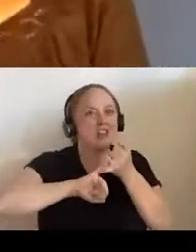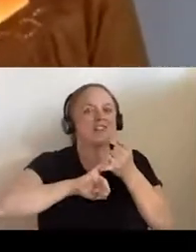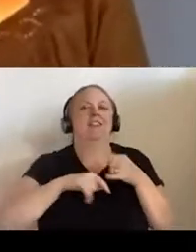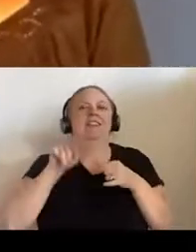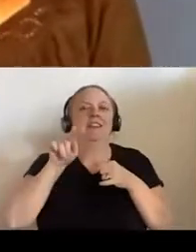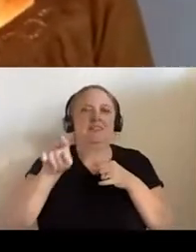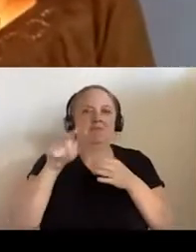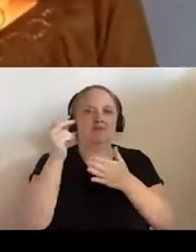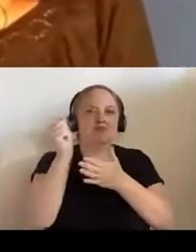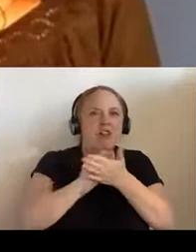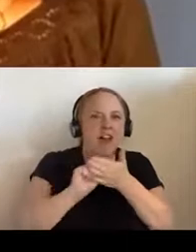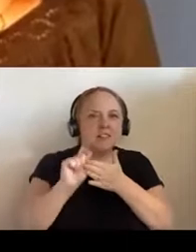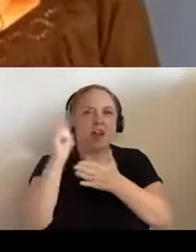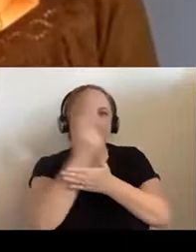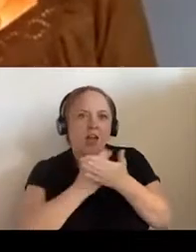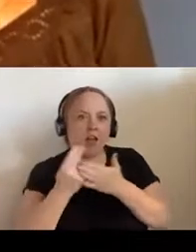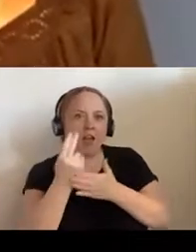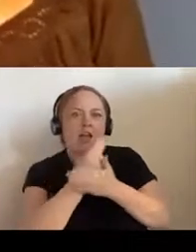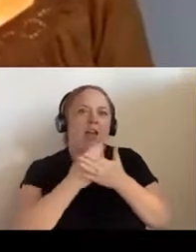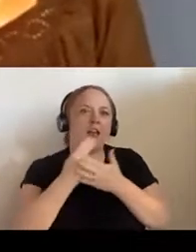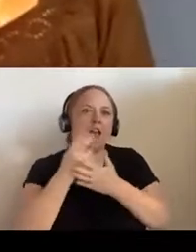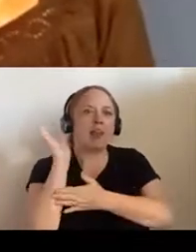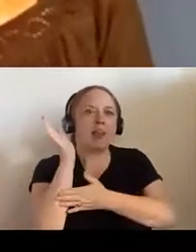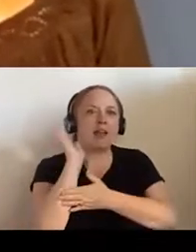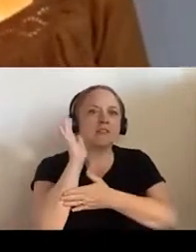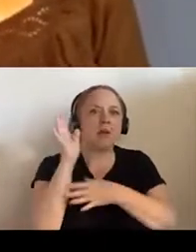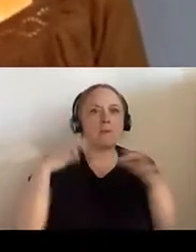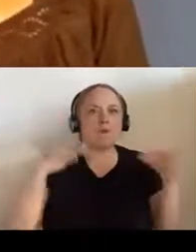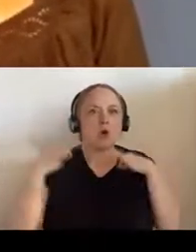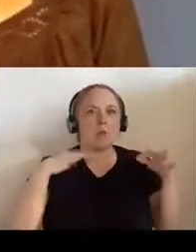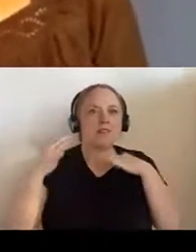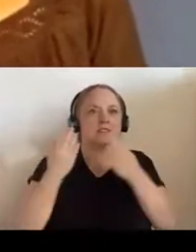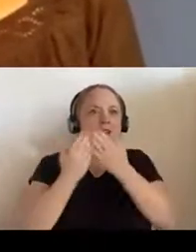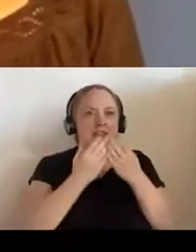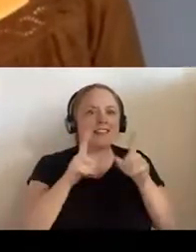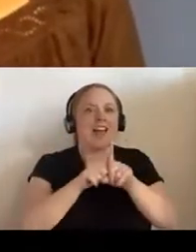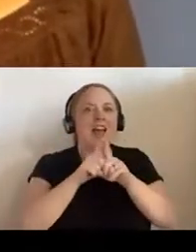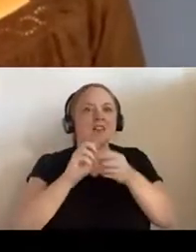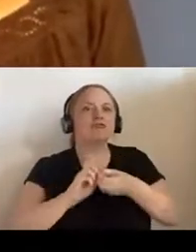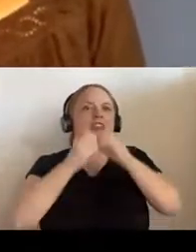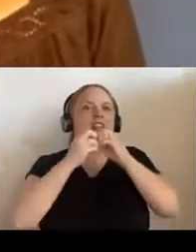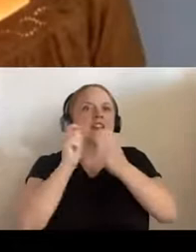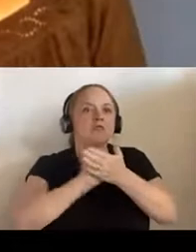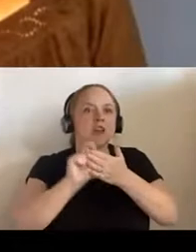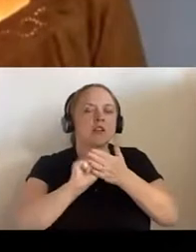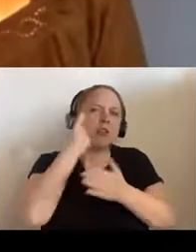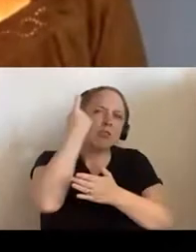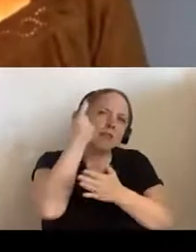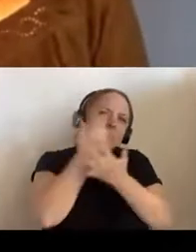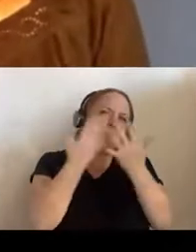writer, artist, dramaturg, and lecturer in performance studies and creative writing. She thinks a lot about youth and old